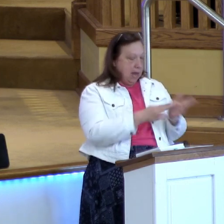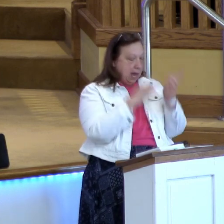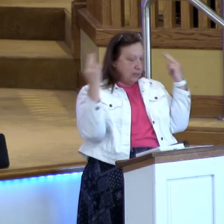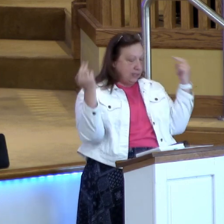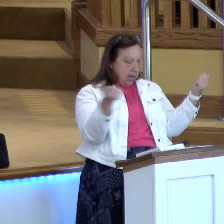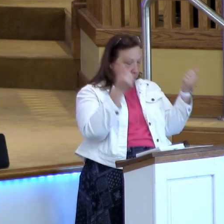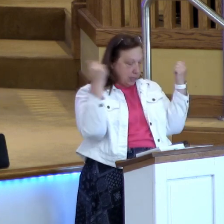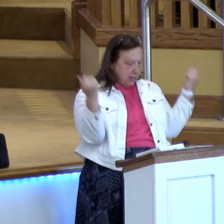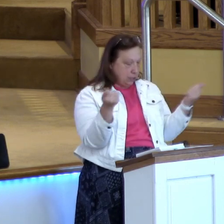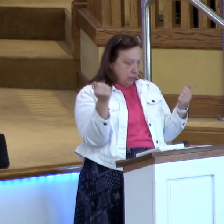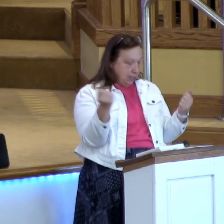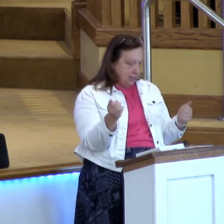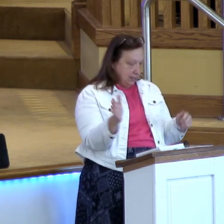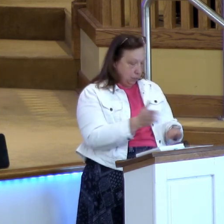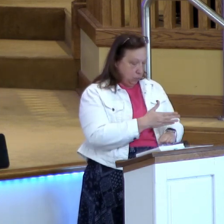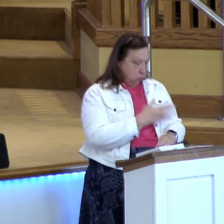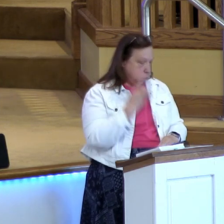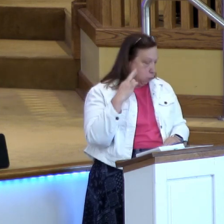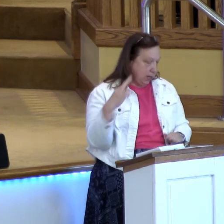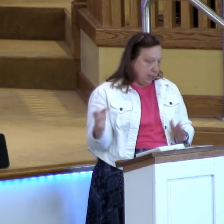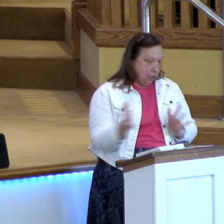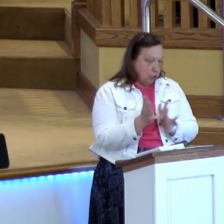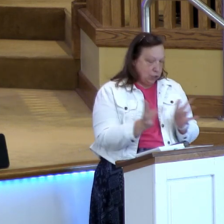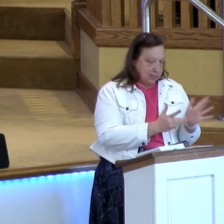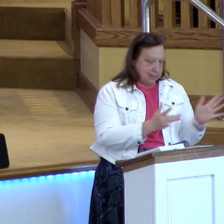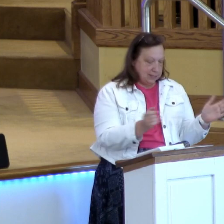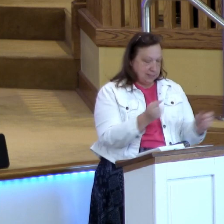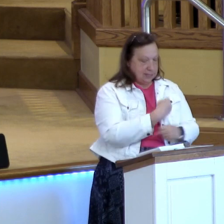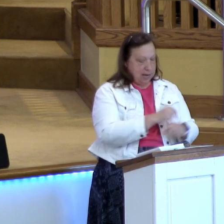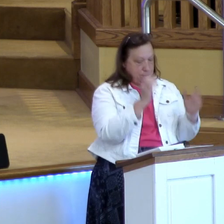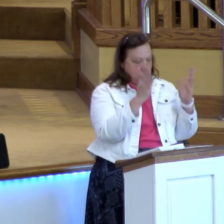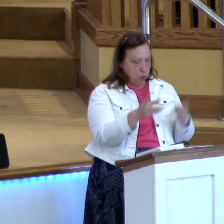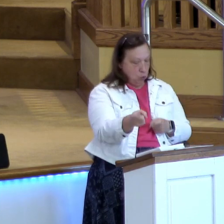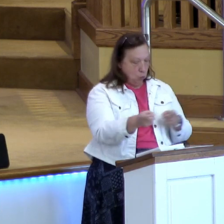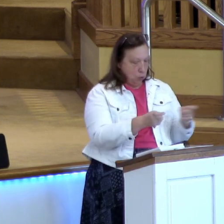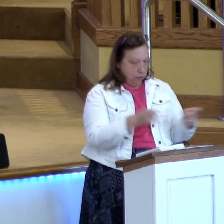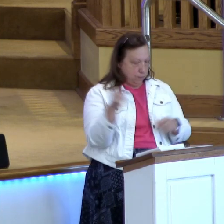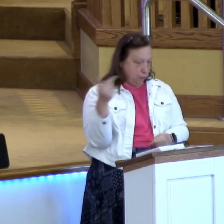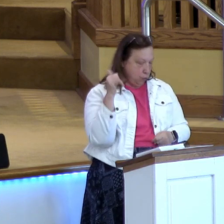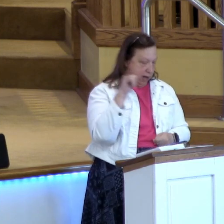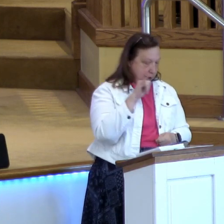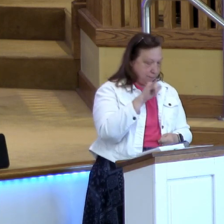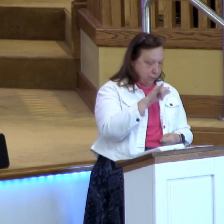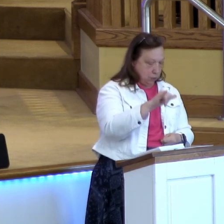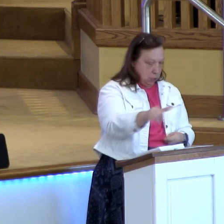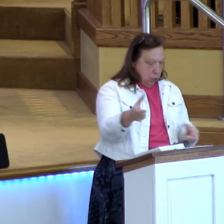ring. Jesus, Savior, reign it forever and ever.